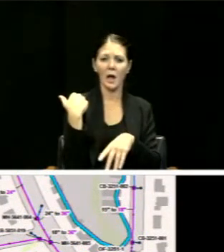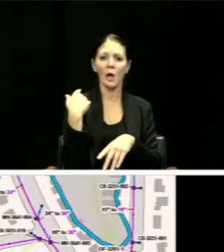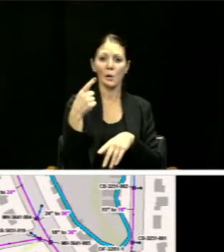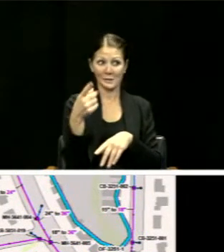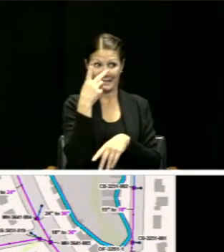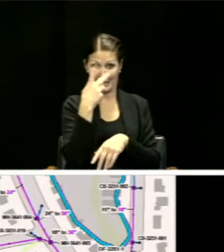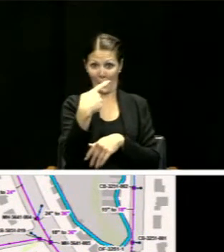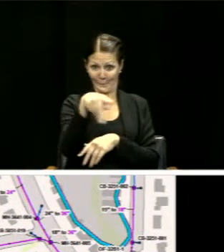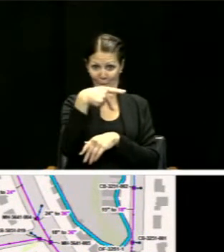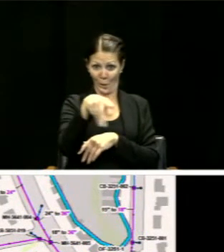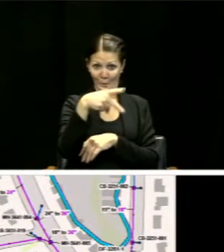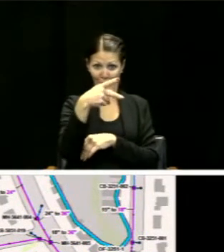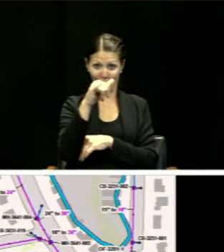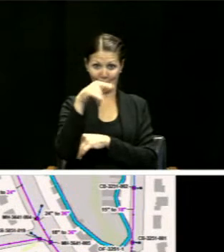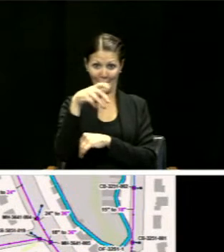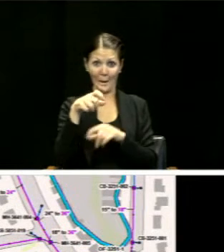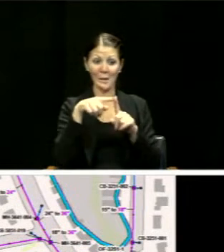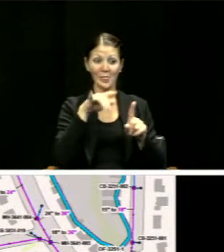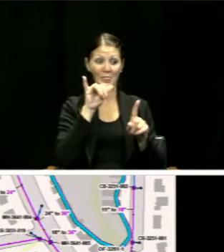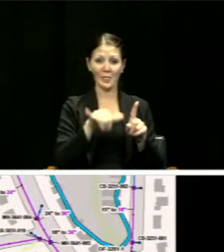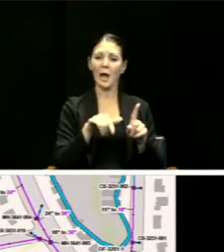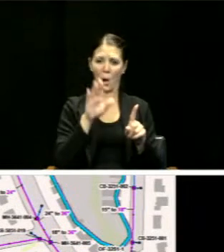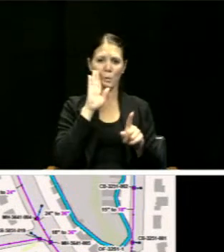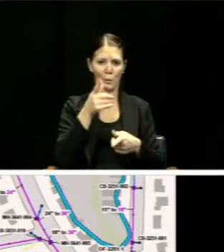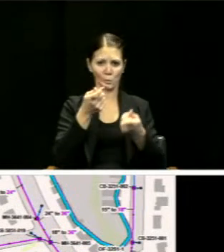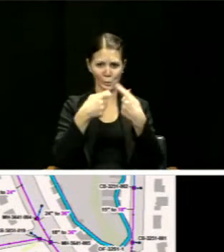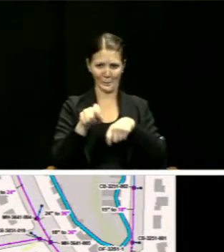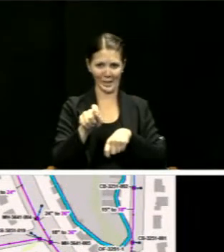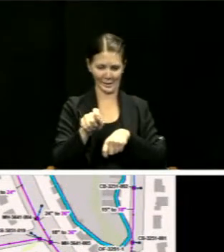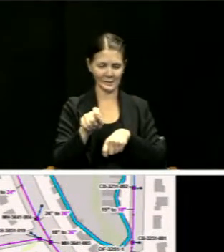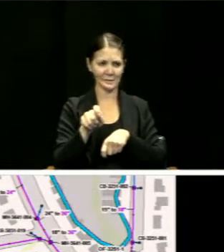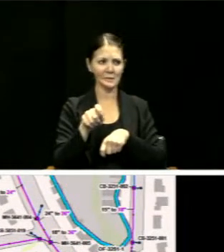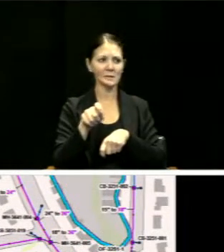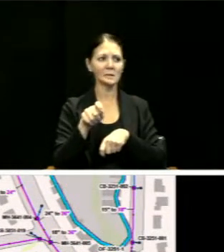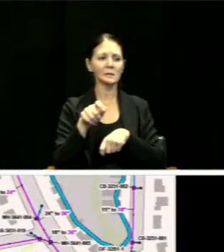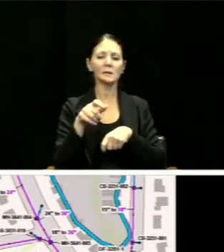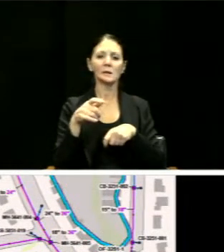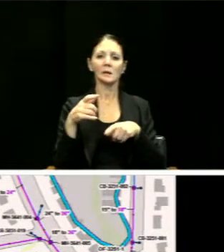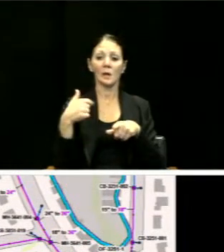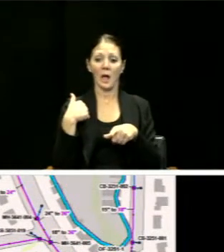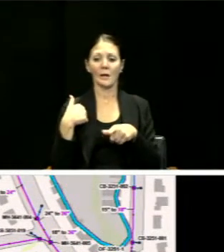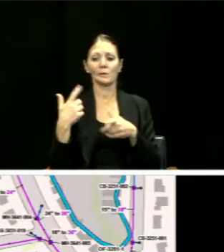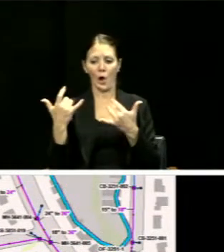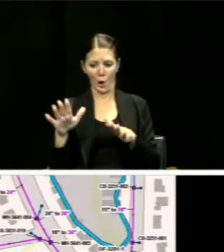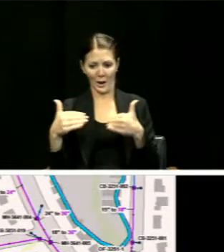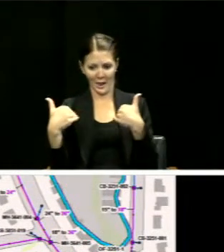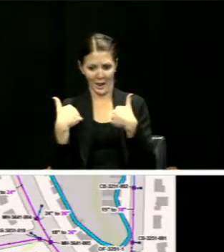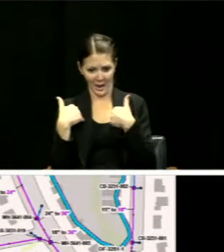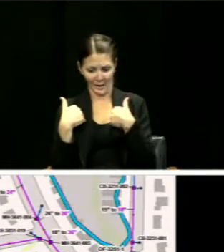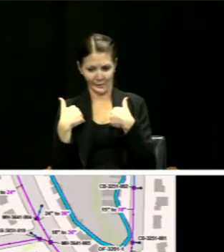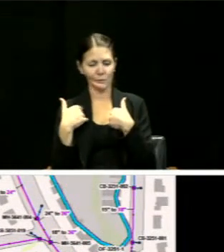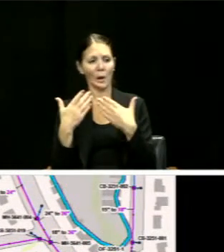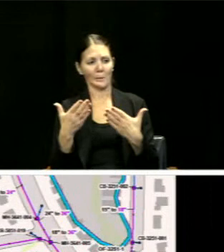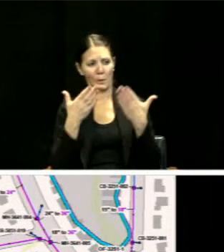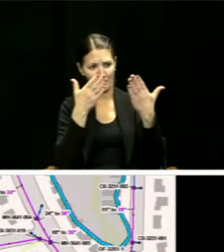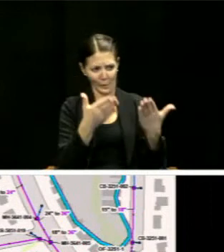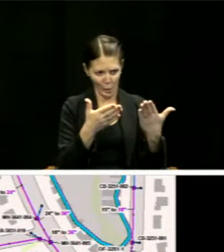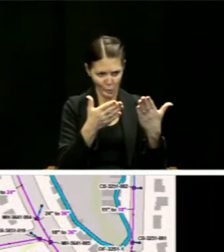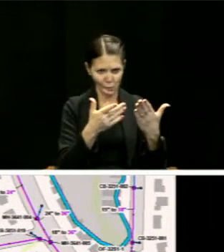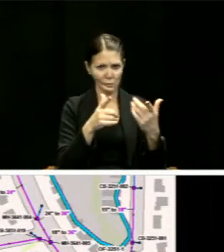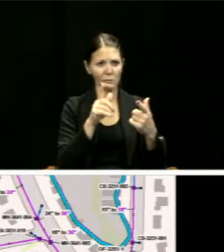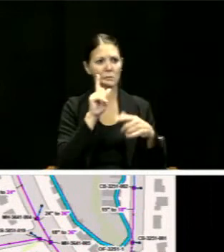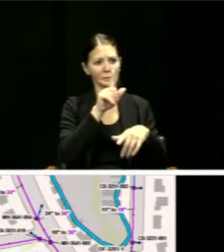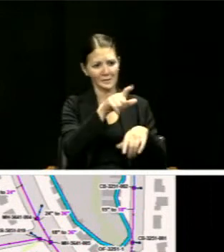purple pipes are the pipes that are being replaced, and we have the existing and proposed pipe sizes shown on the